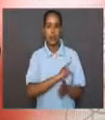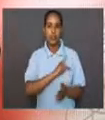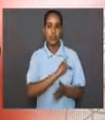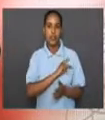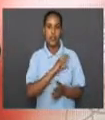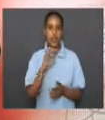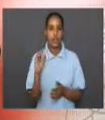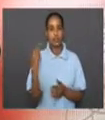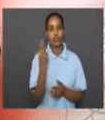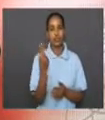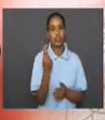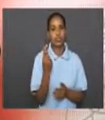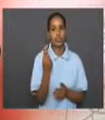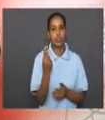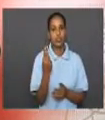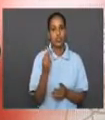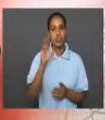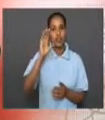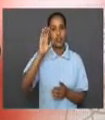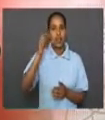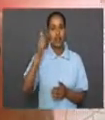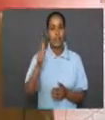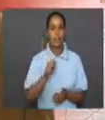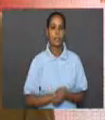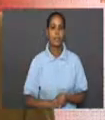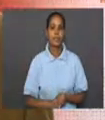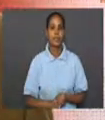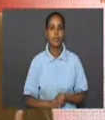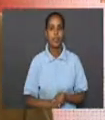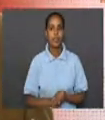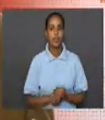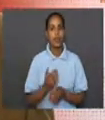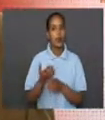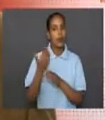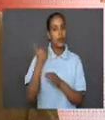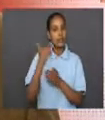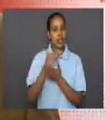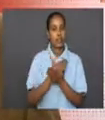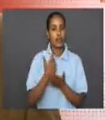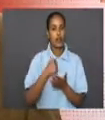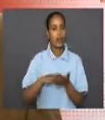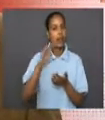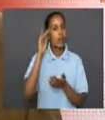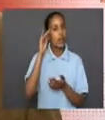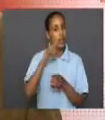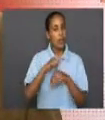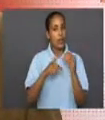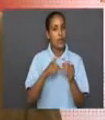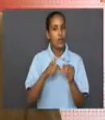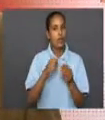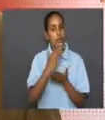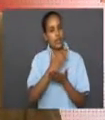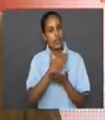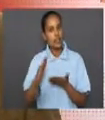properties, and uses of calcium. In our last lesson, we learned about